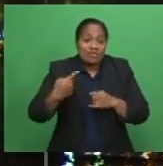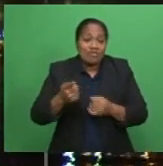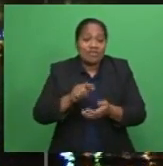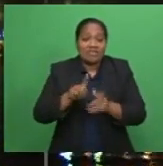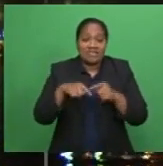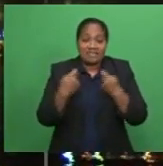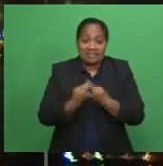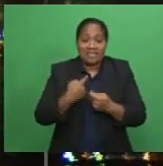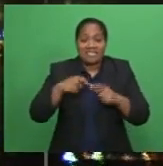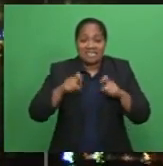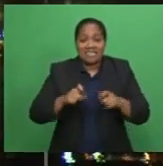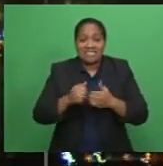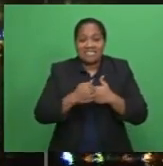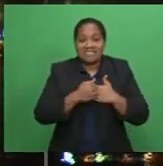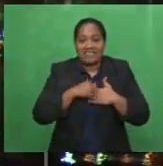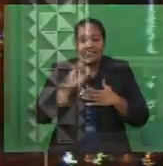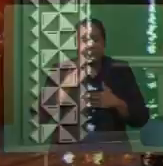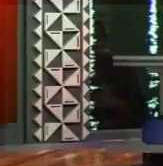safe. Bye for now.